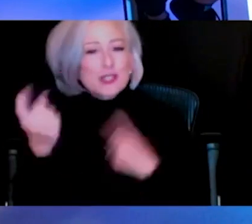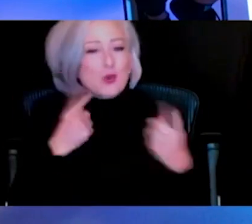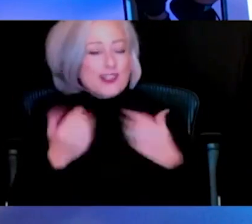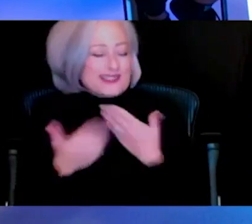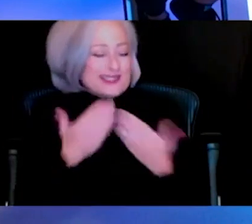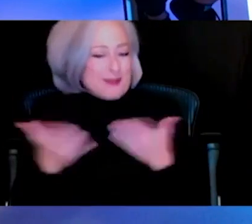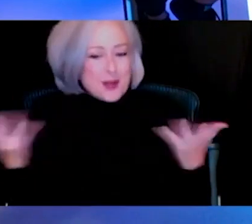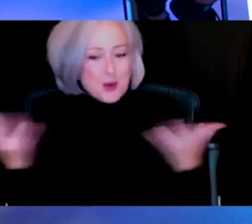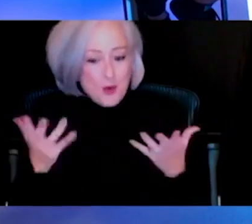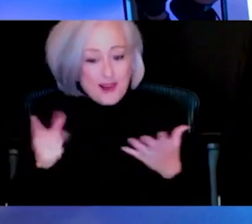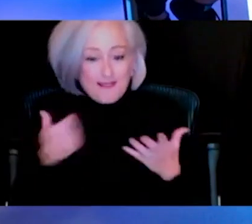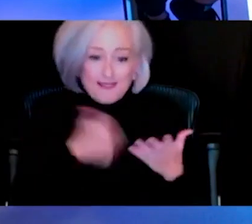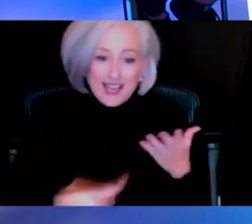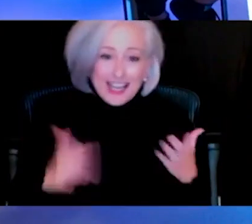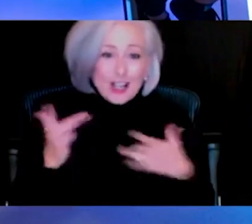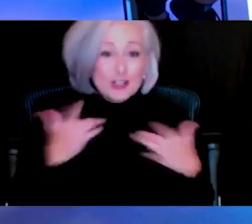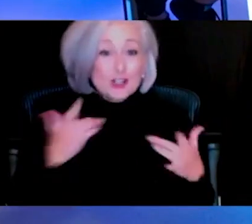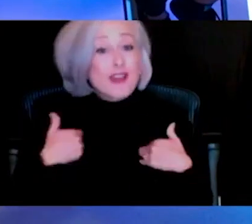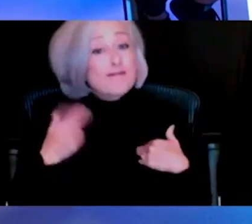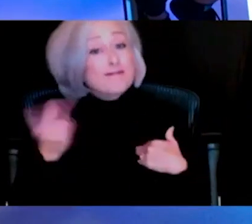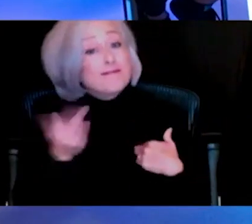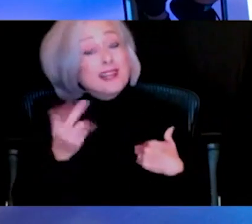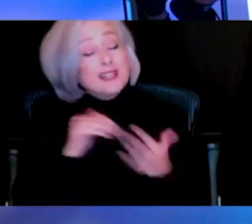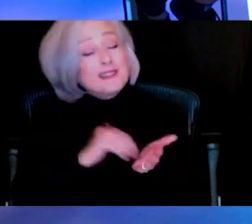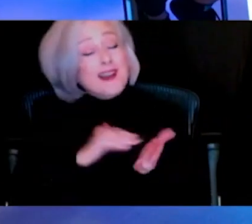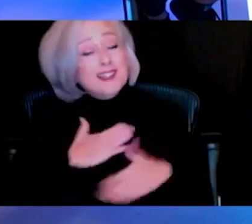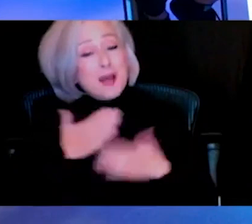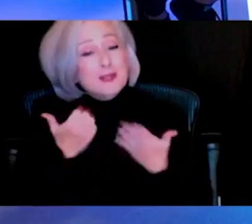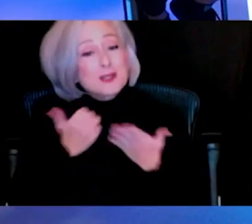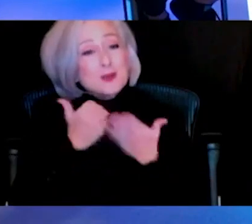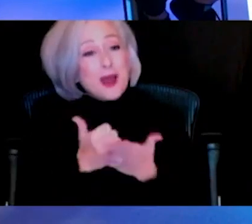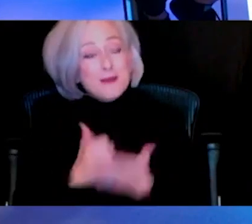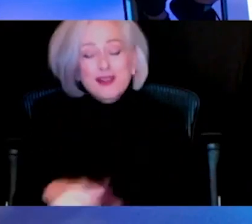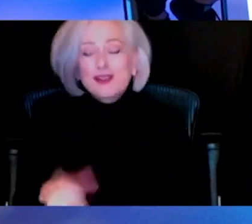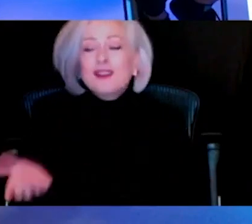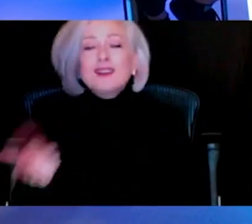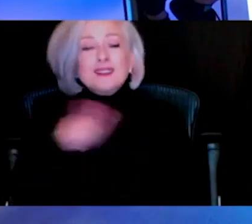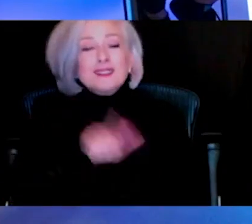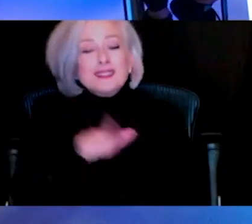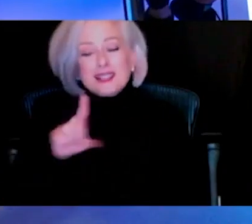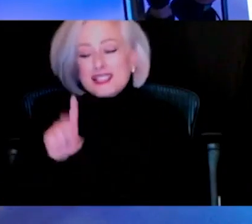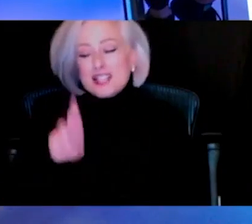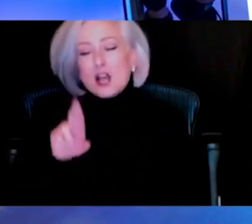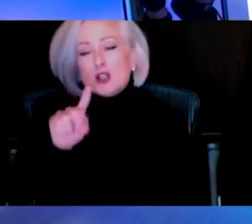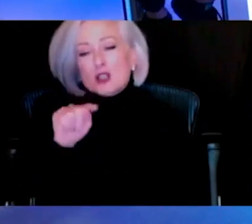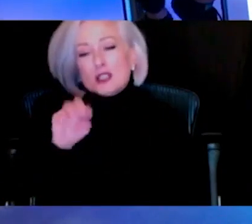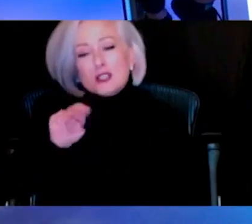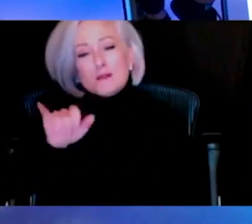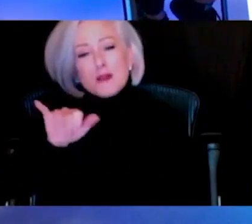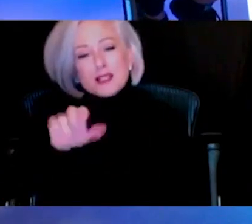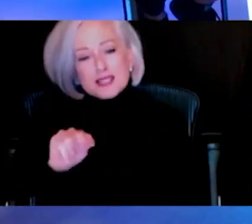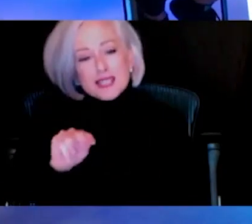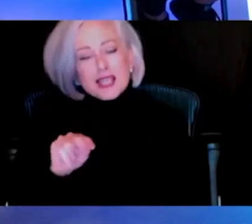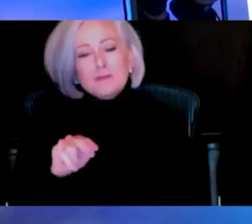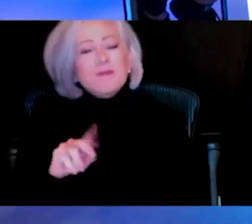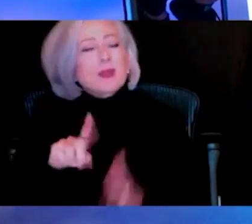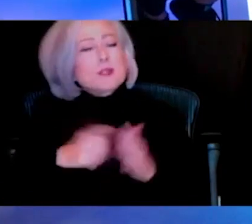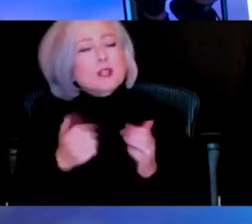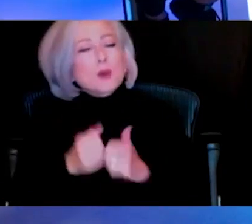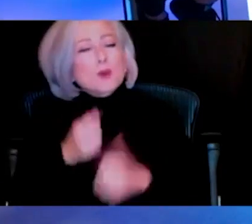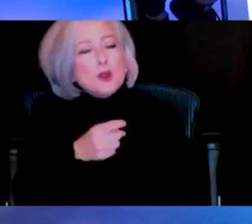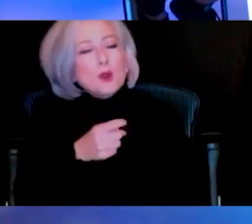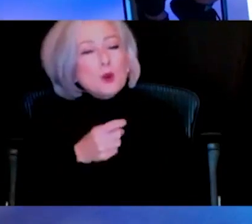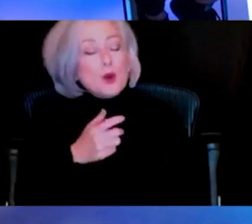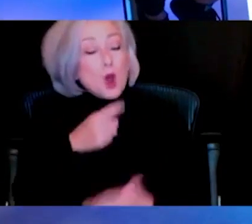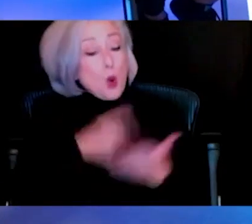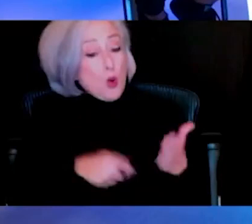concerns or anything, these docs are happy to help both. So Dr. Tomassian, I'm going to start with you here in studio. From what you have experienced and what you're hearing